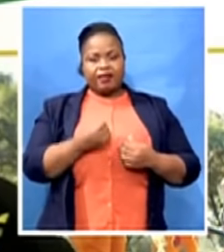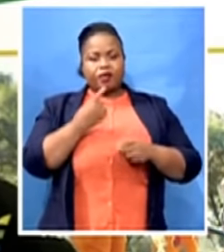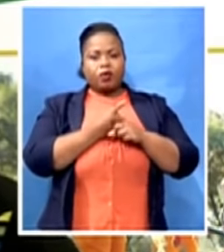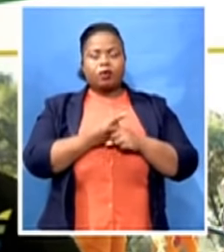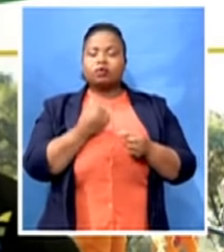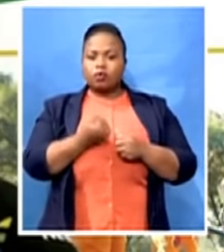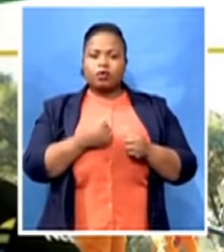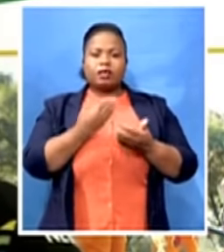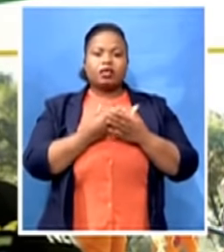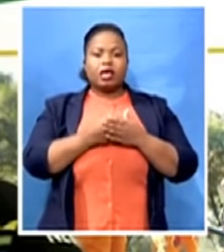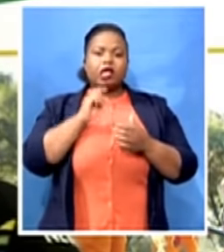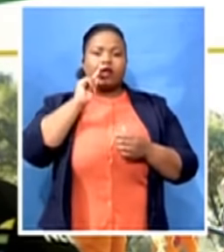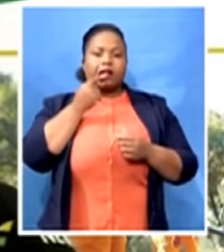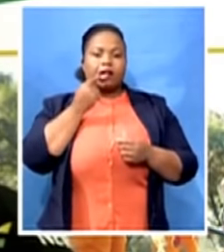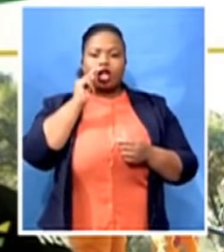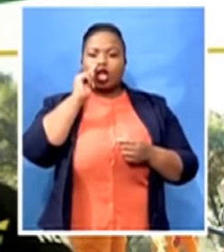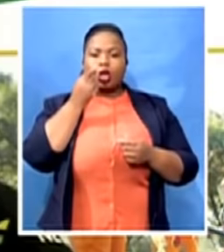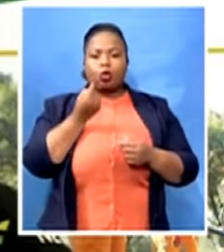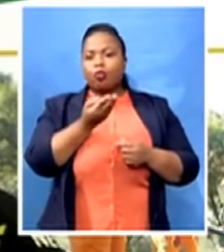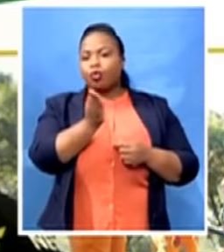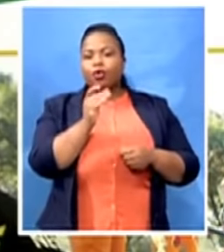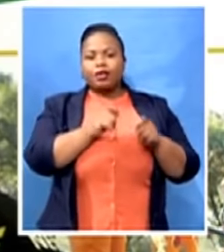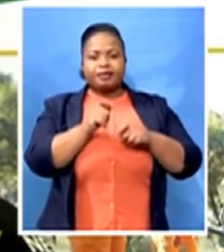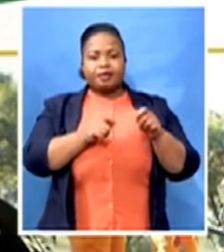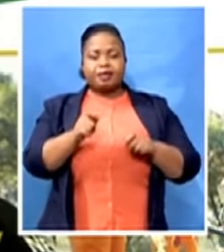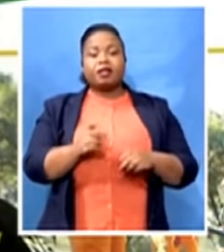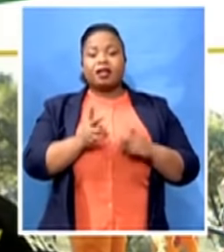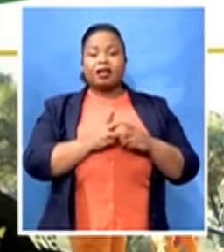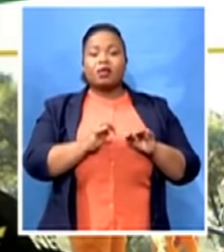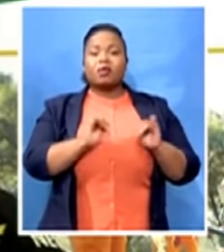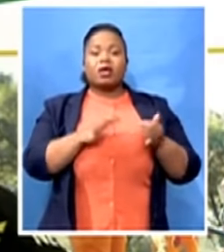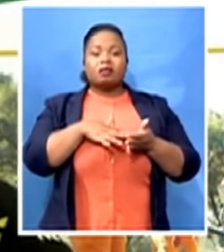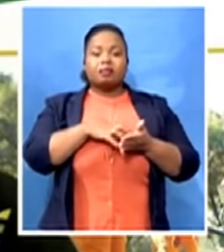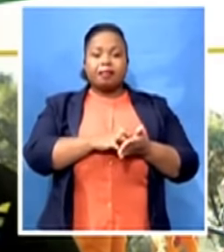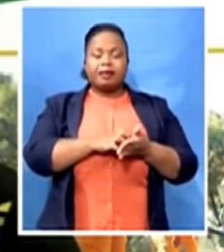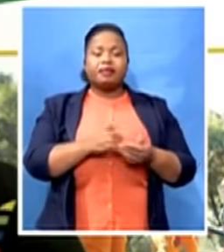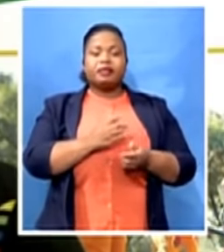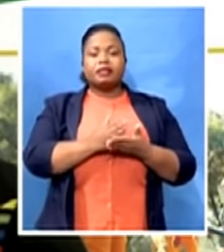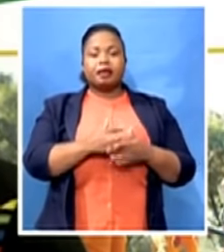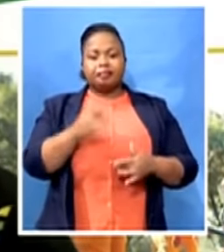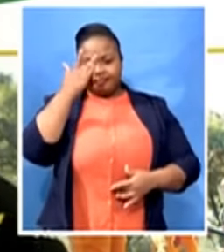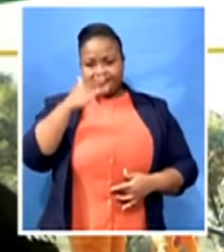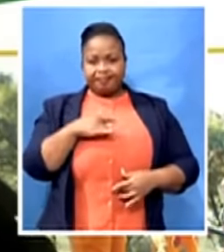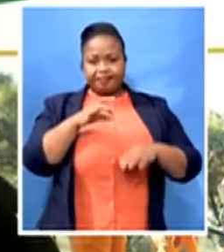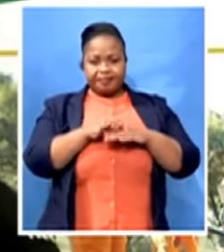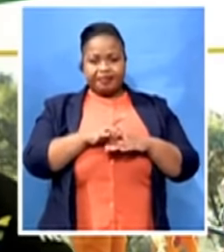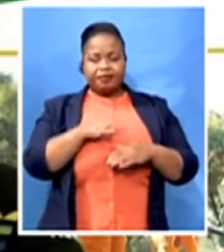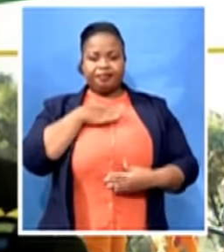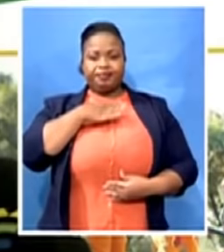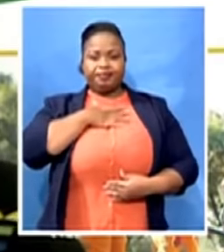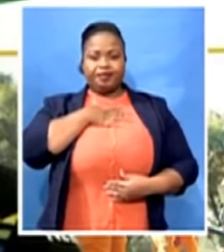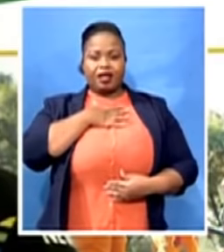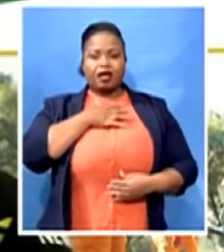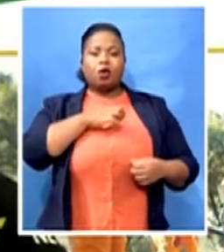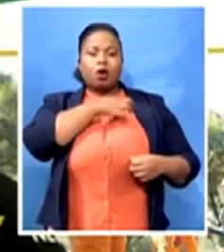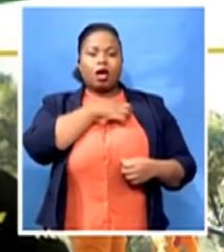also swab especially the vulnerable, the cardiovascular patients, the diabetic patient, and hypertension patients. Make sure that we